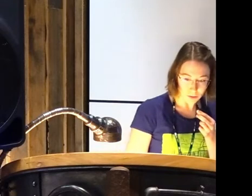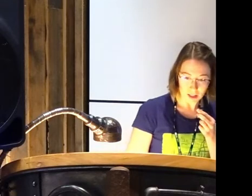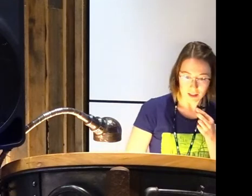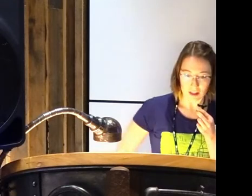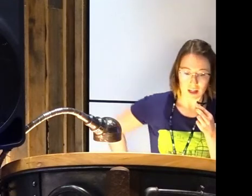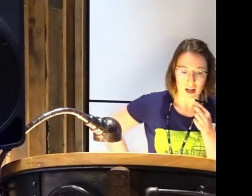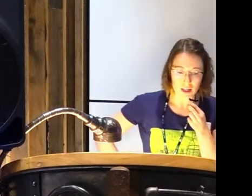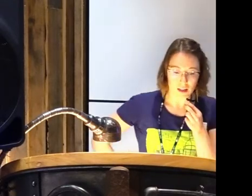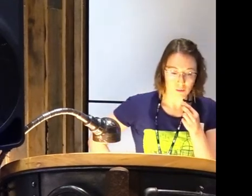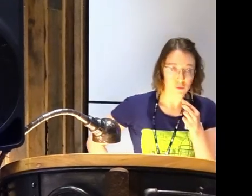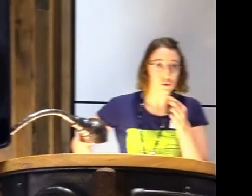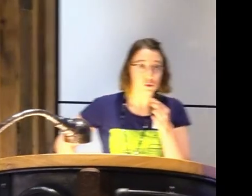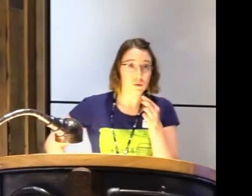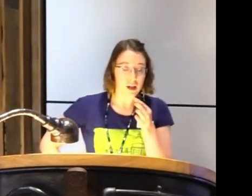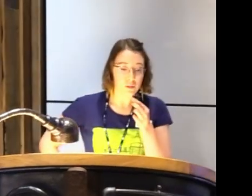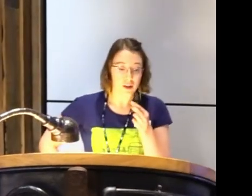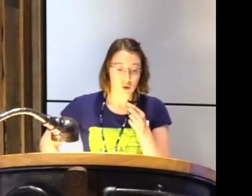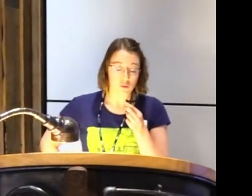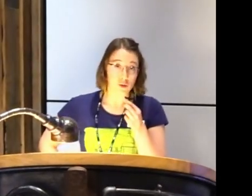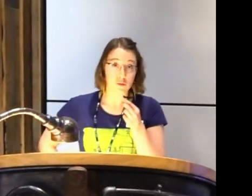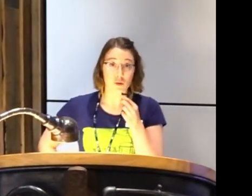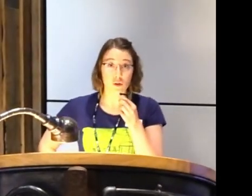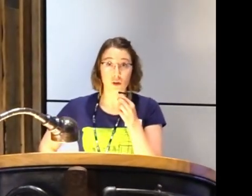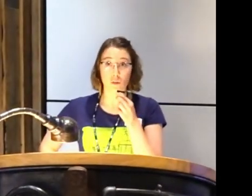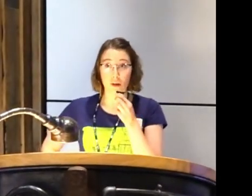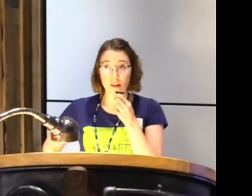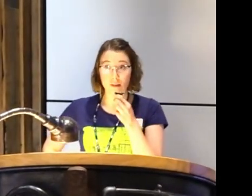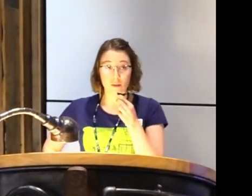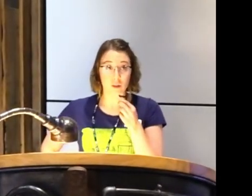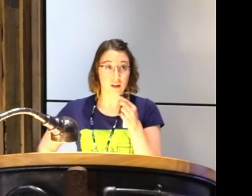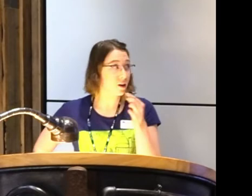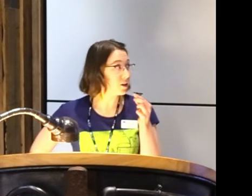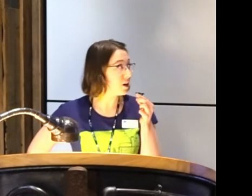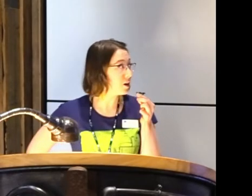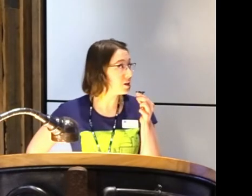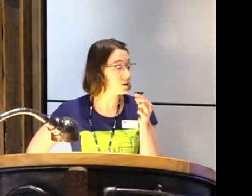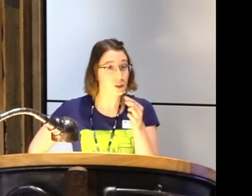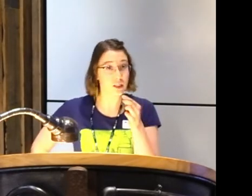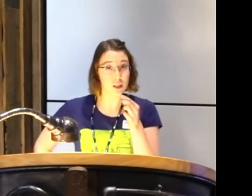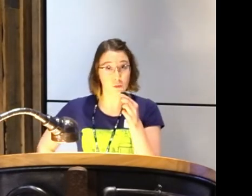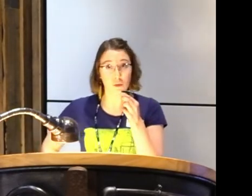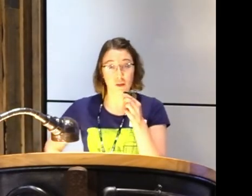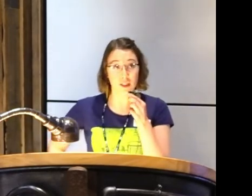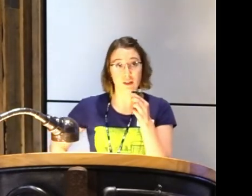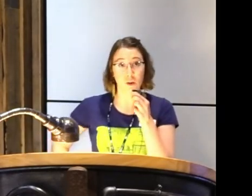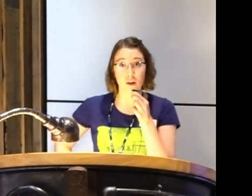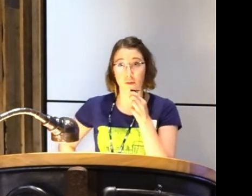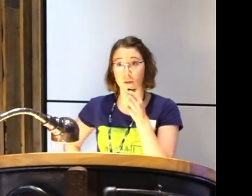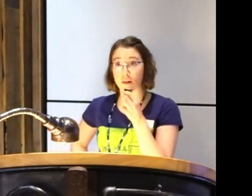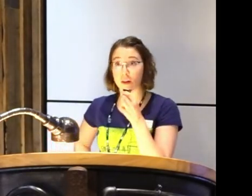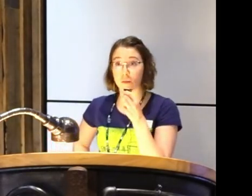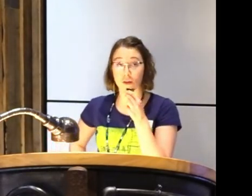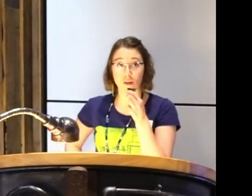So yes, I, for those who don't know, I'm the Learning Officer for Scotland's Urban Past. We are a community engagement project that's